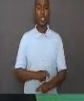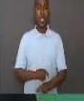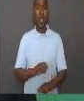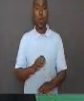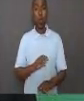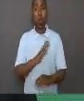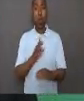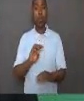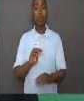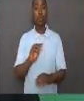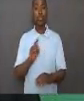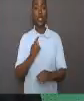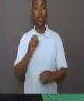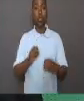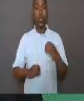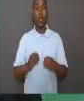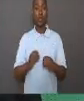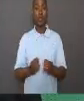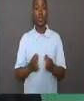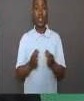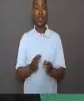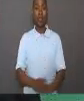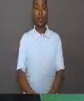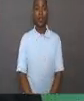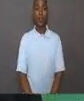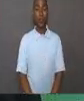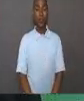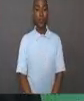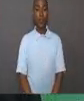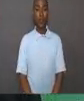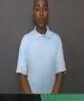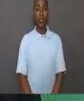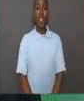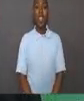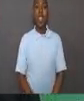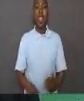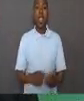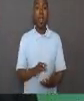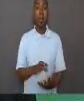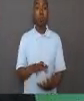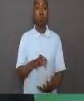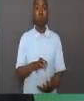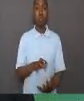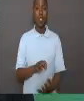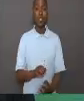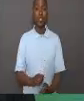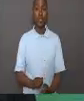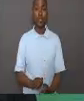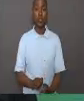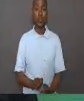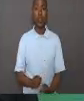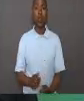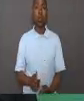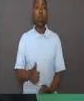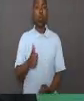muscles and organs in the human. If a cyst settles on a vital